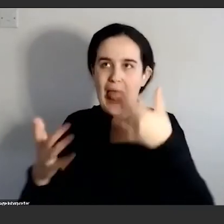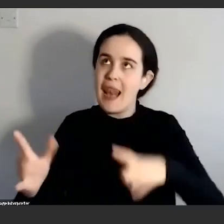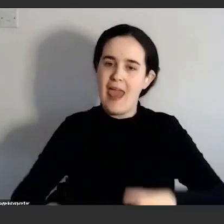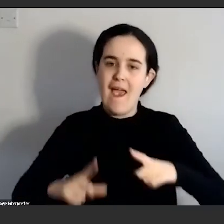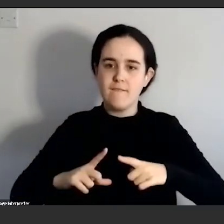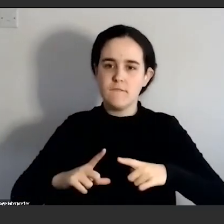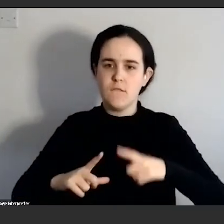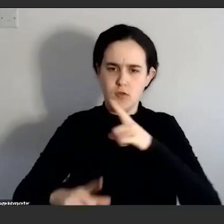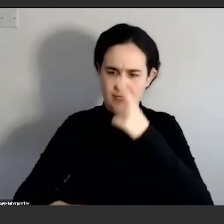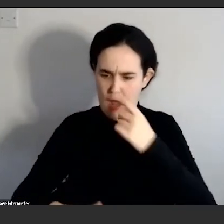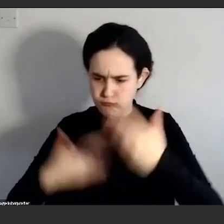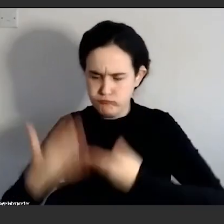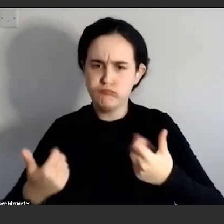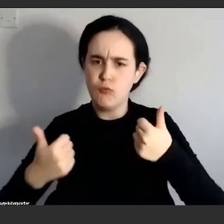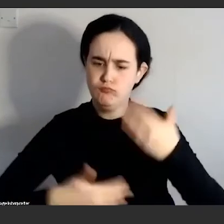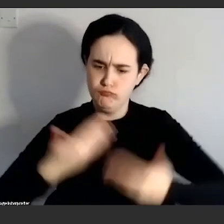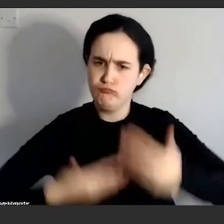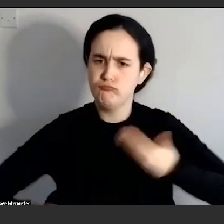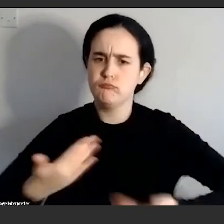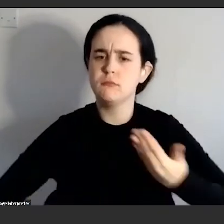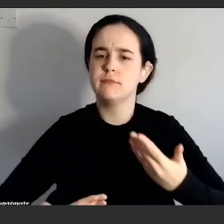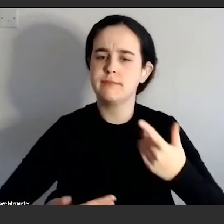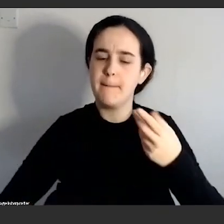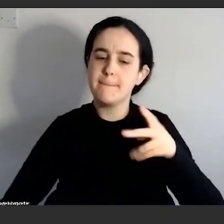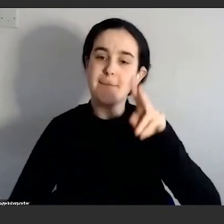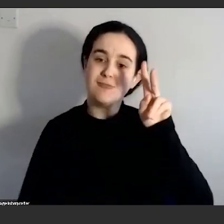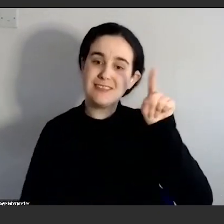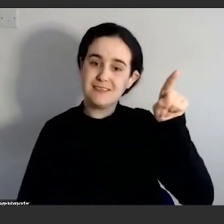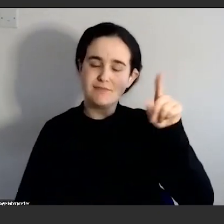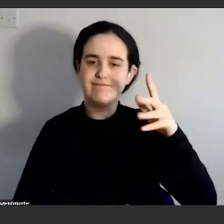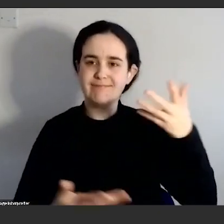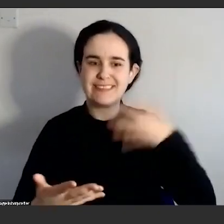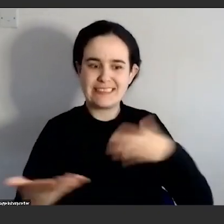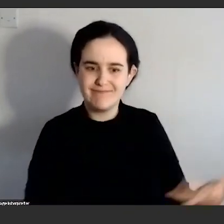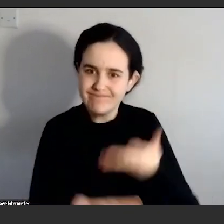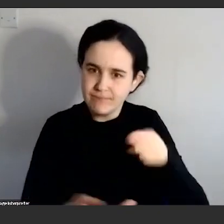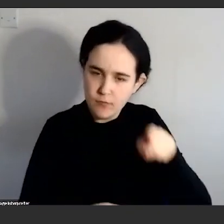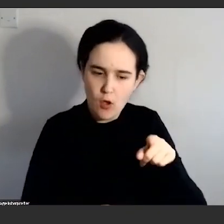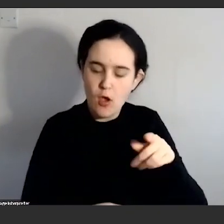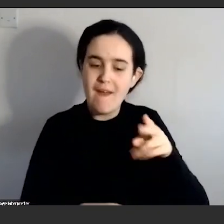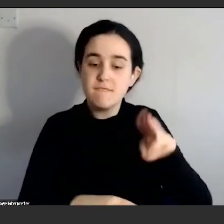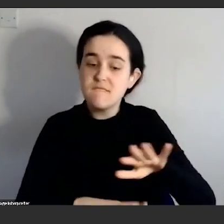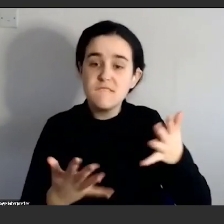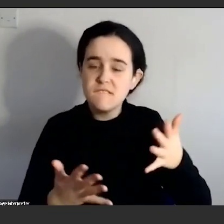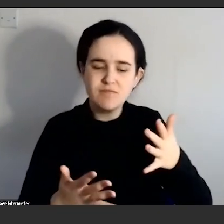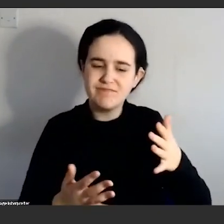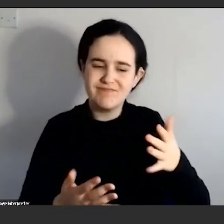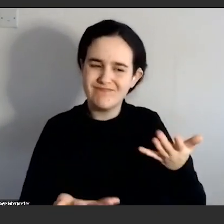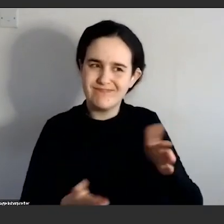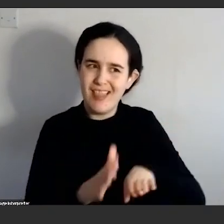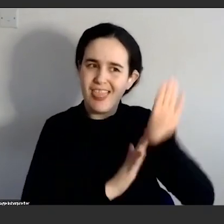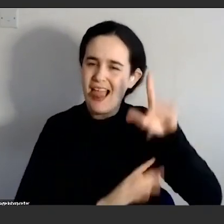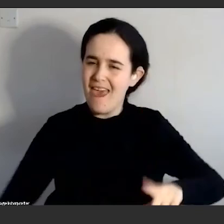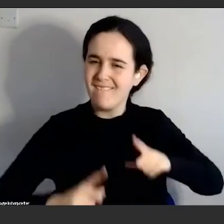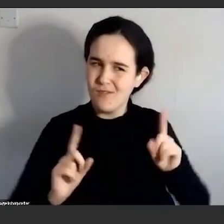She has learned a lot at the center. When we got here, she couldn't sit. Now she can sit. And because I stimulate her